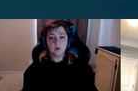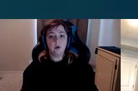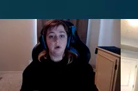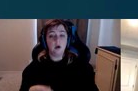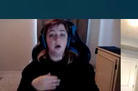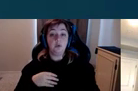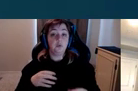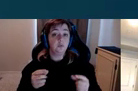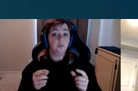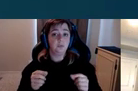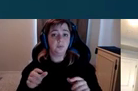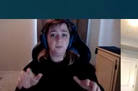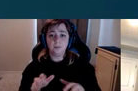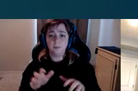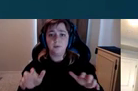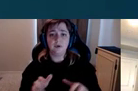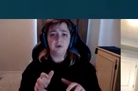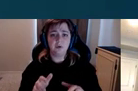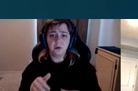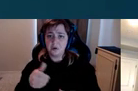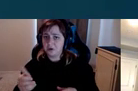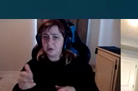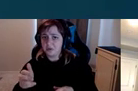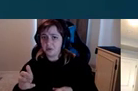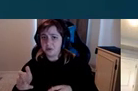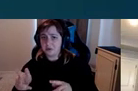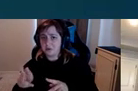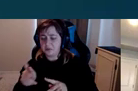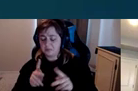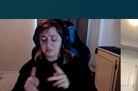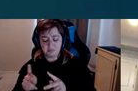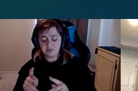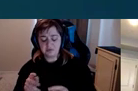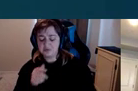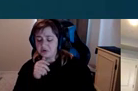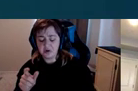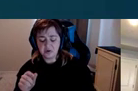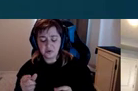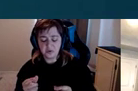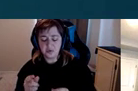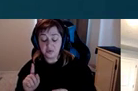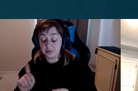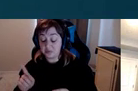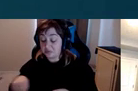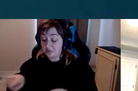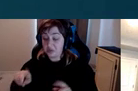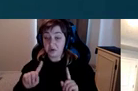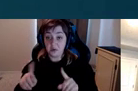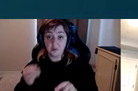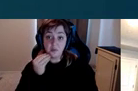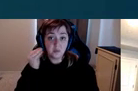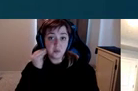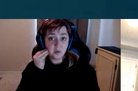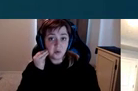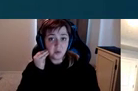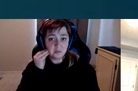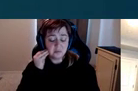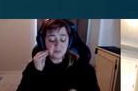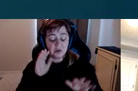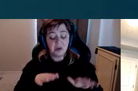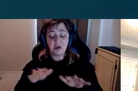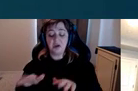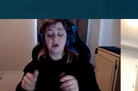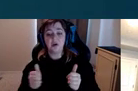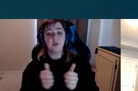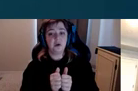a lot of the Afghan Americans weren't doing. They would go home and they'd hang out with their cousins or hang out with their Afghan friends. And